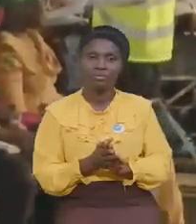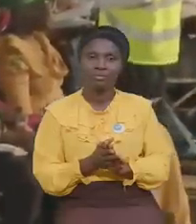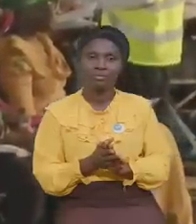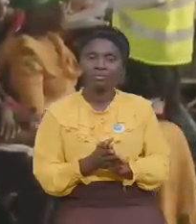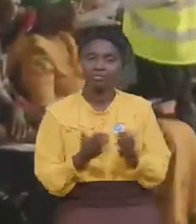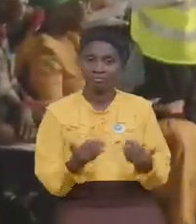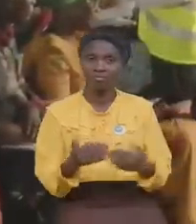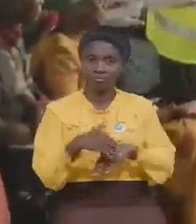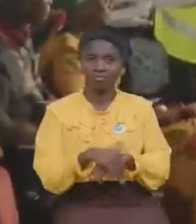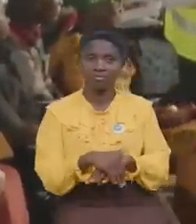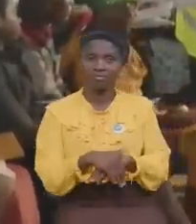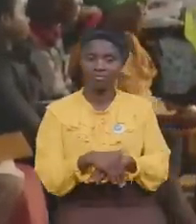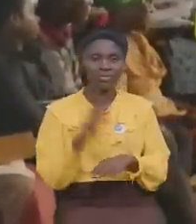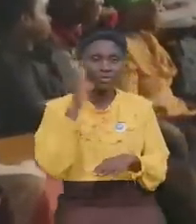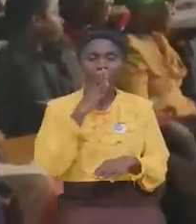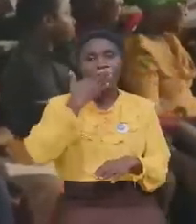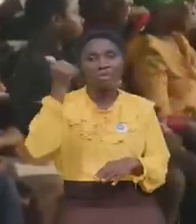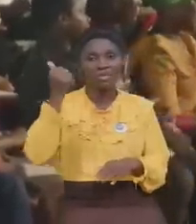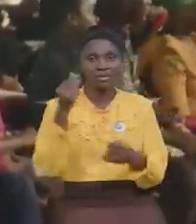Tonight can be the best day of your life.